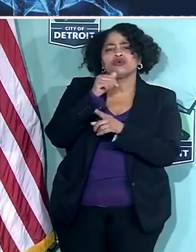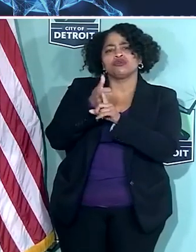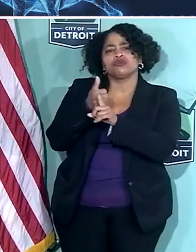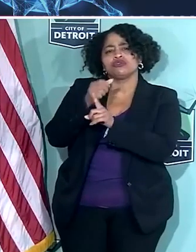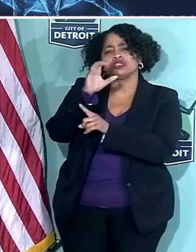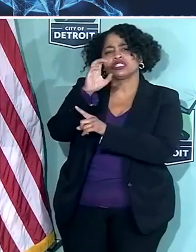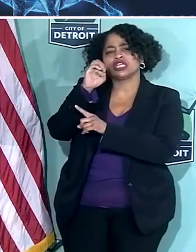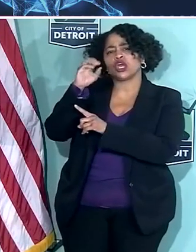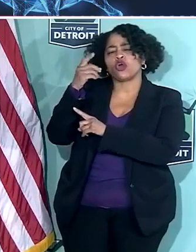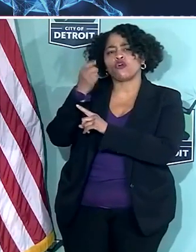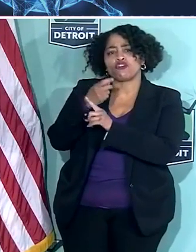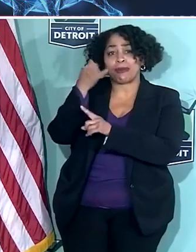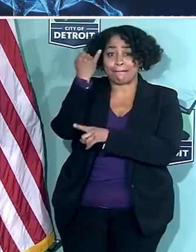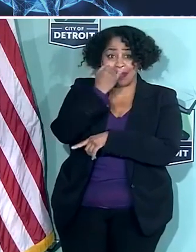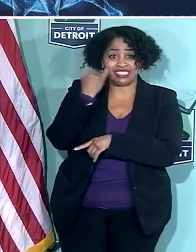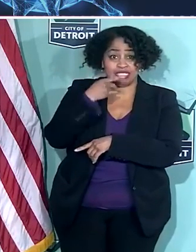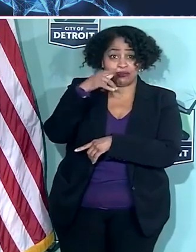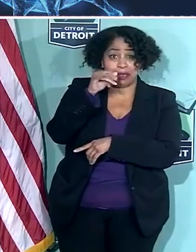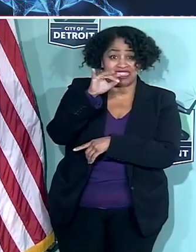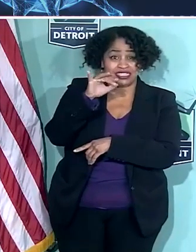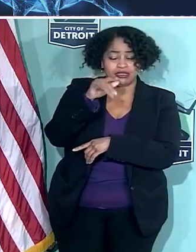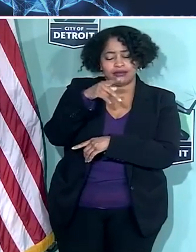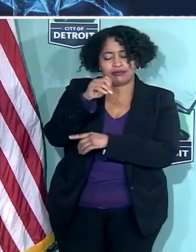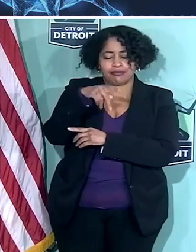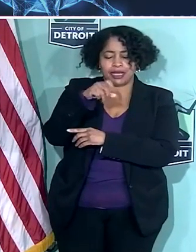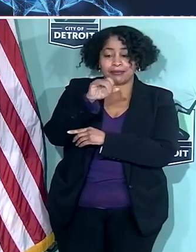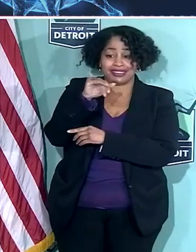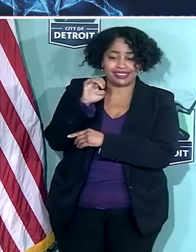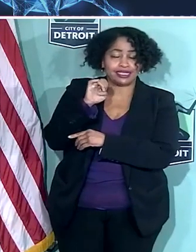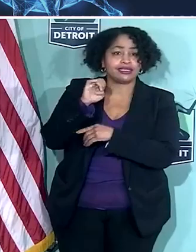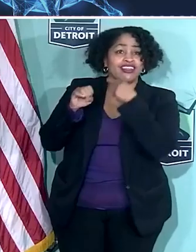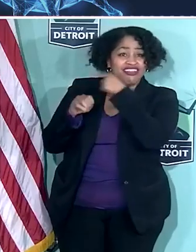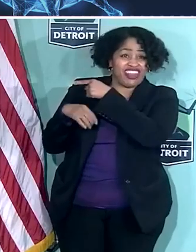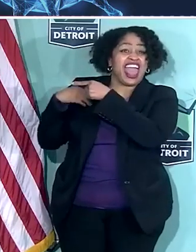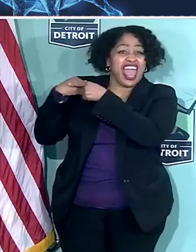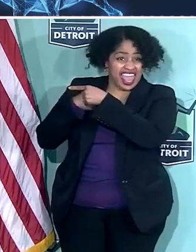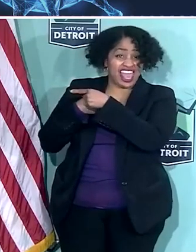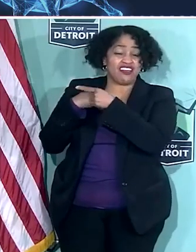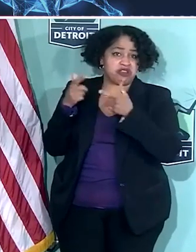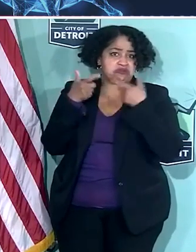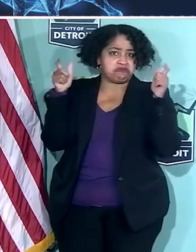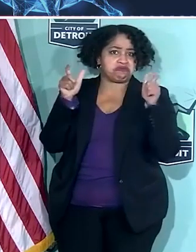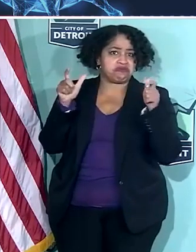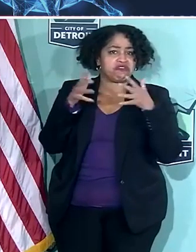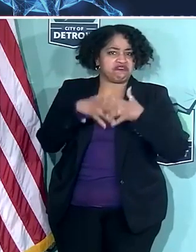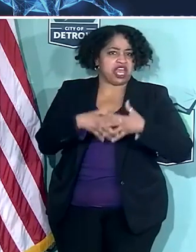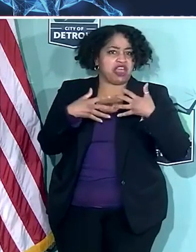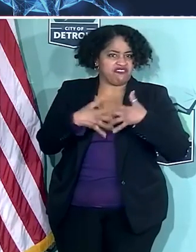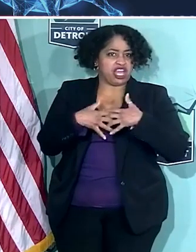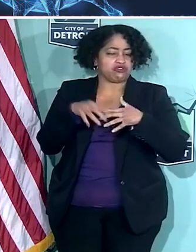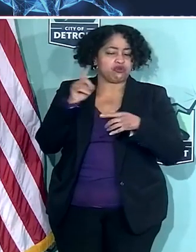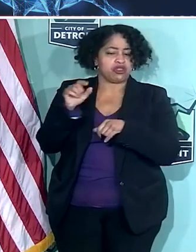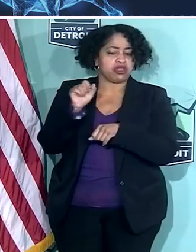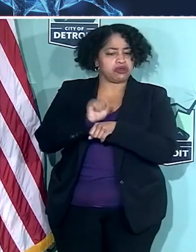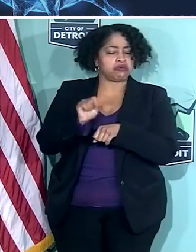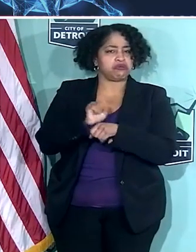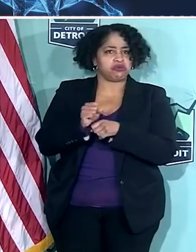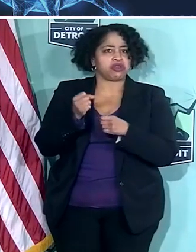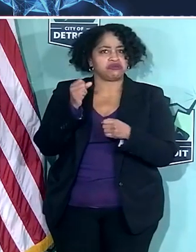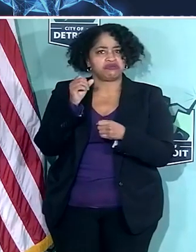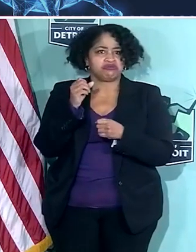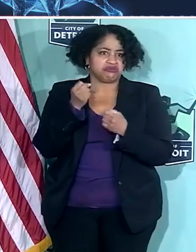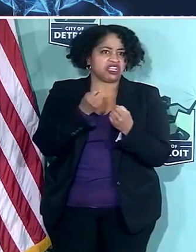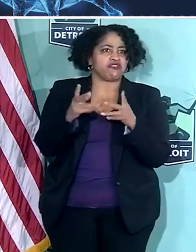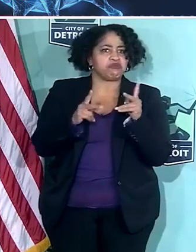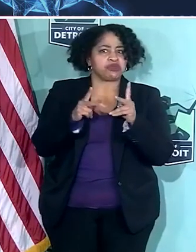And Pepsi's a major employer in the city. They have a major bottling plant on Mack Avenue where they employ 400 or 500 people. And